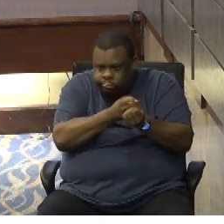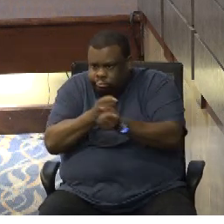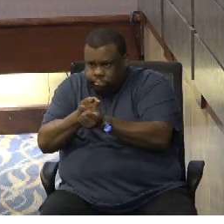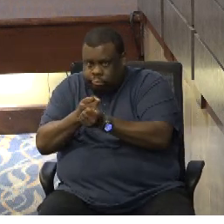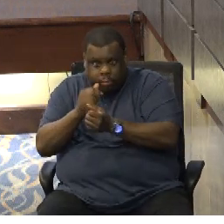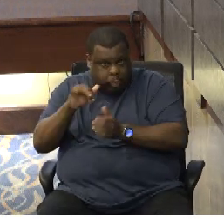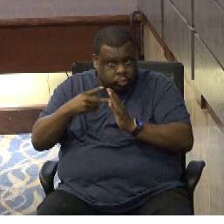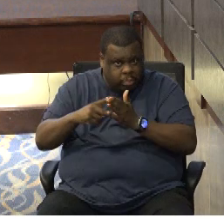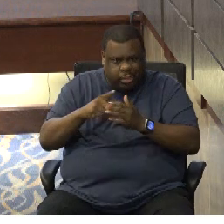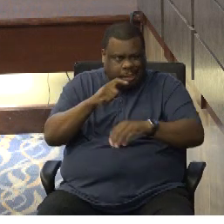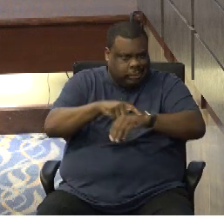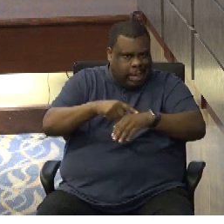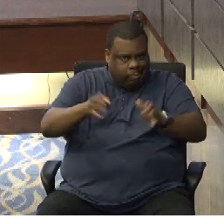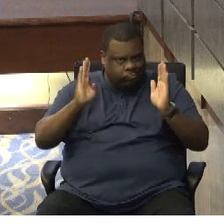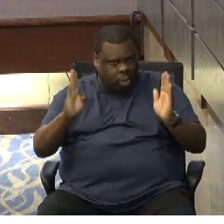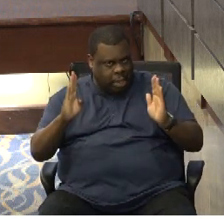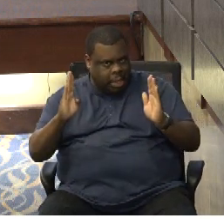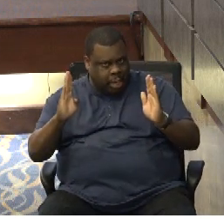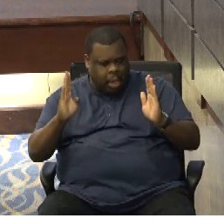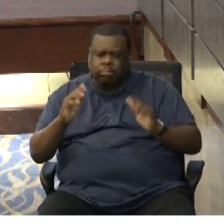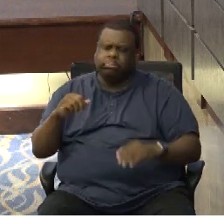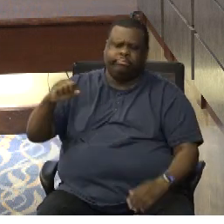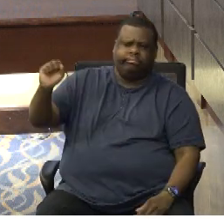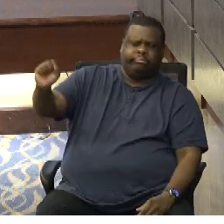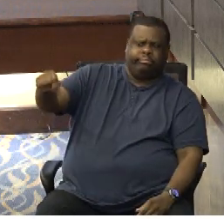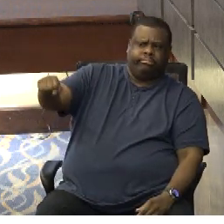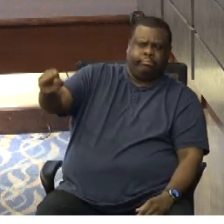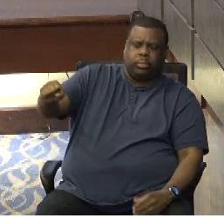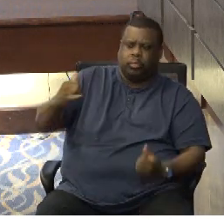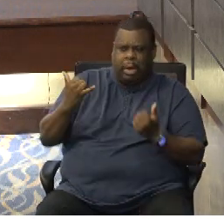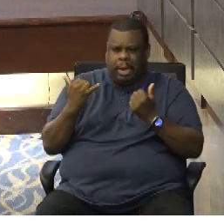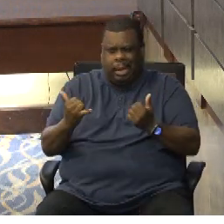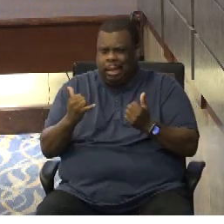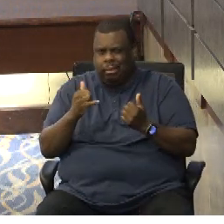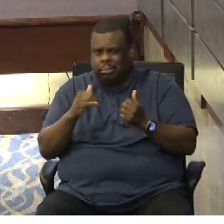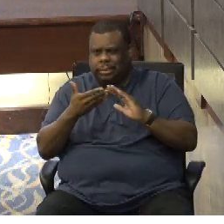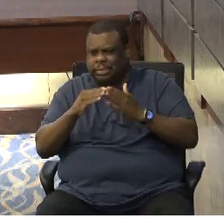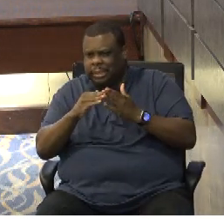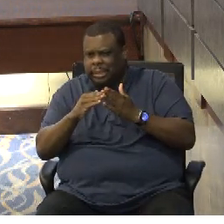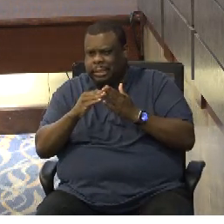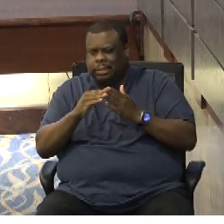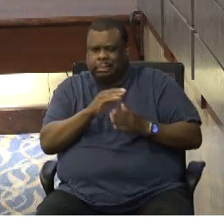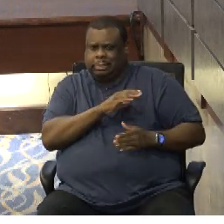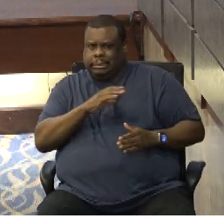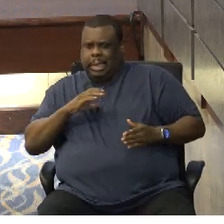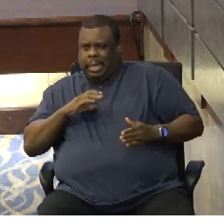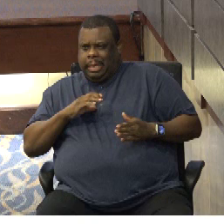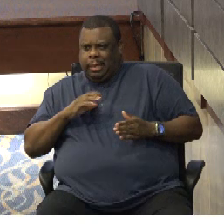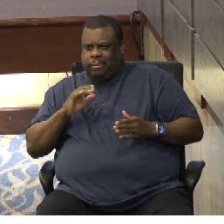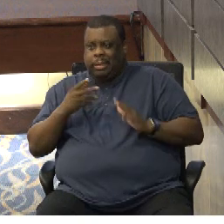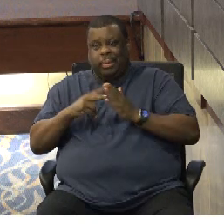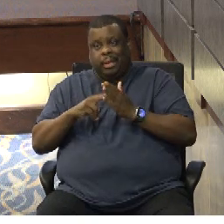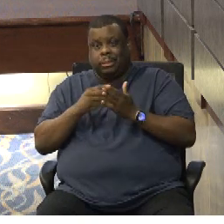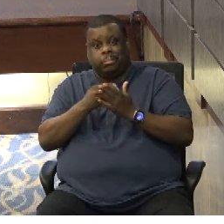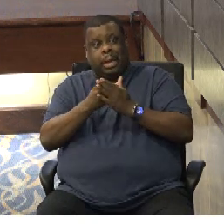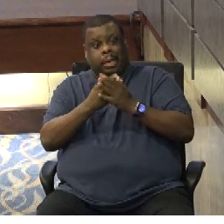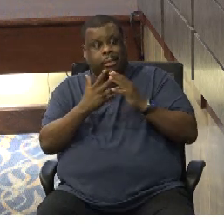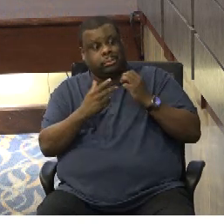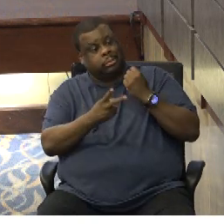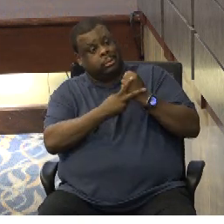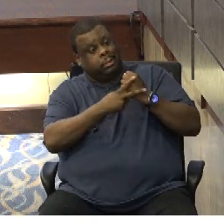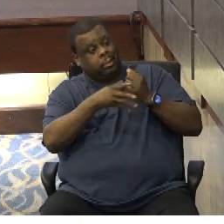saying? Yes. Okay, so that's not a concern at this point to city staff that the money would go unspent from the No, federal government?